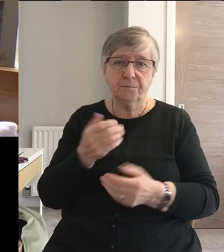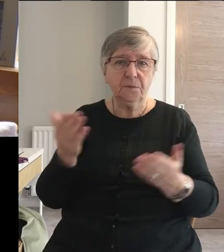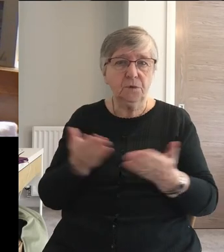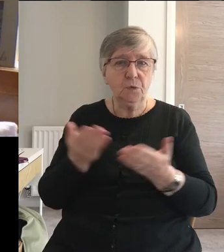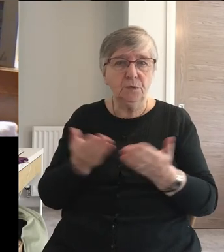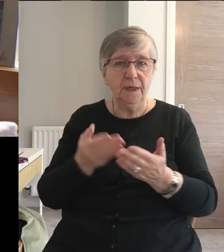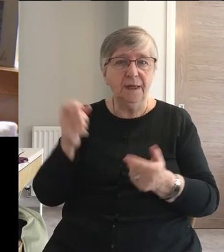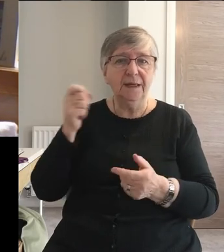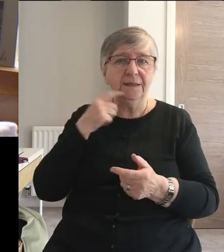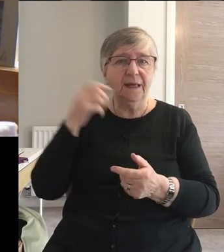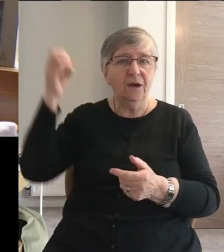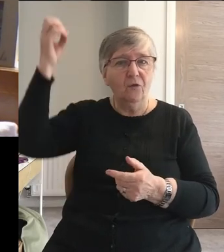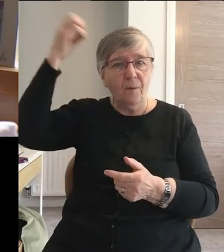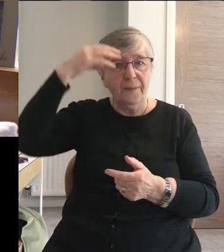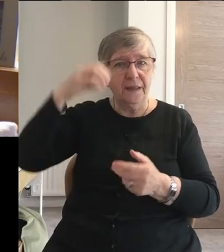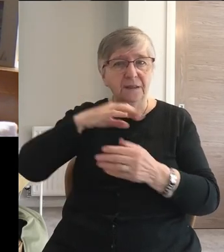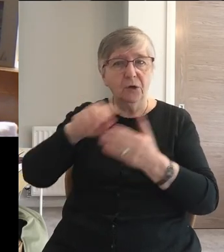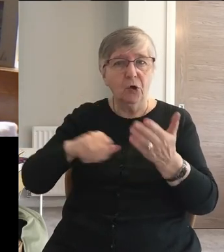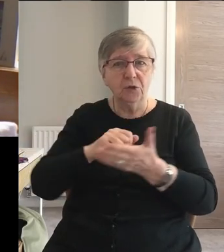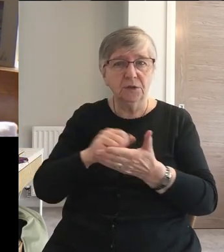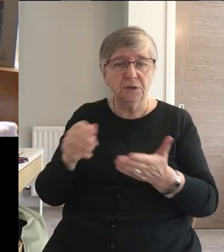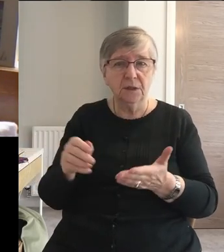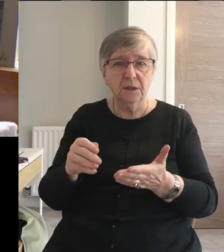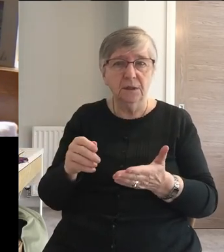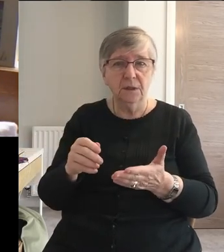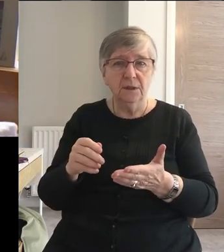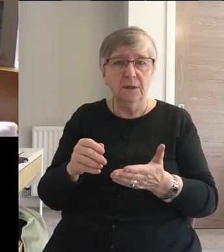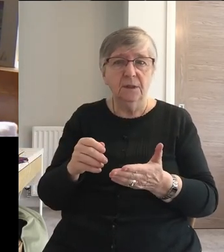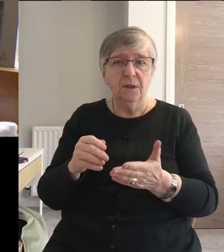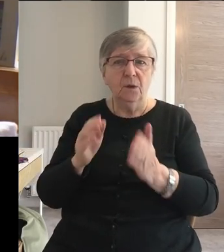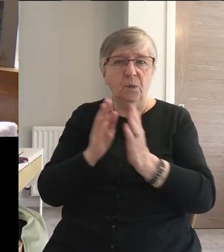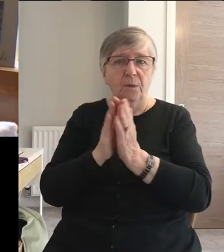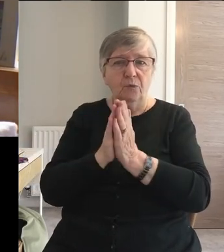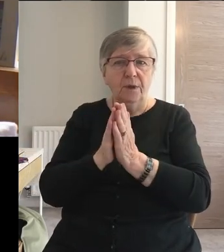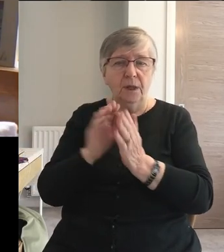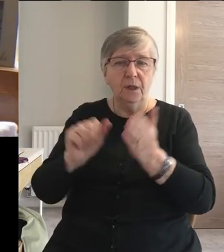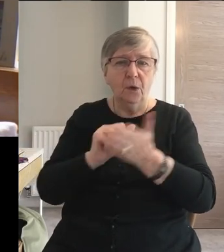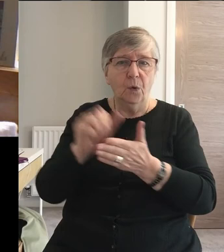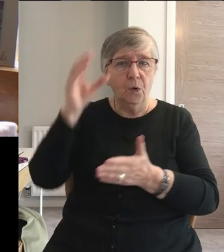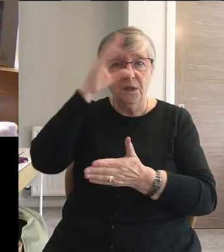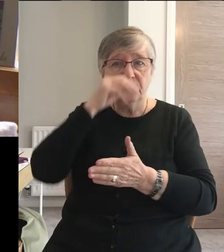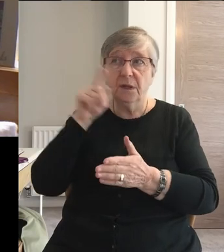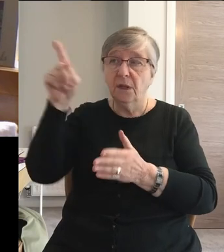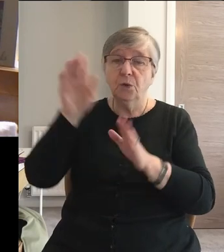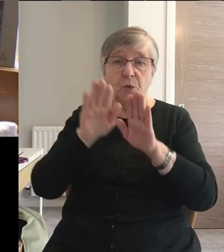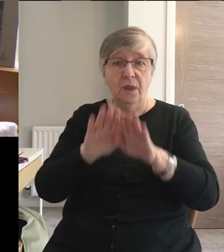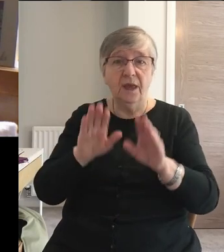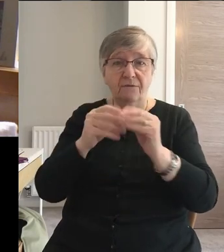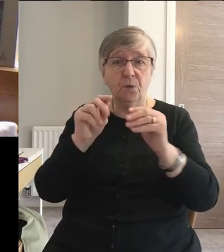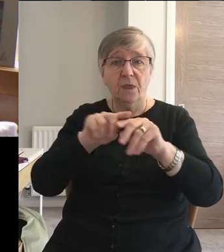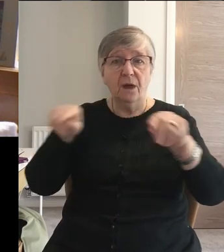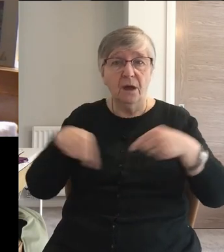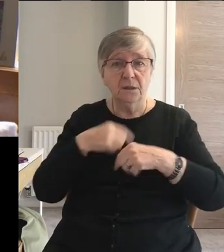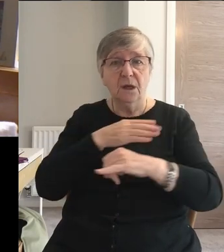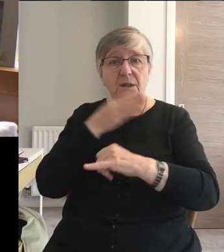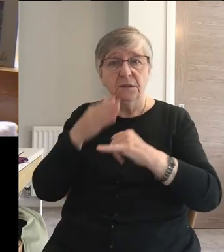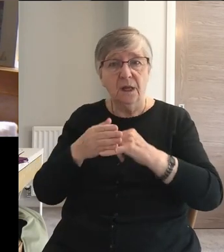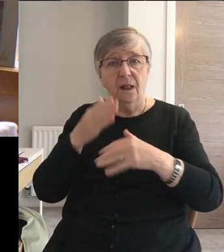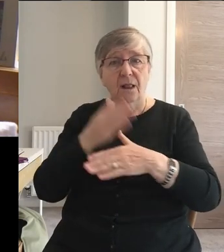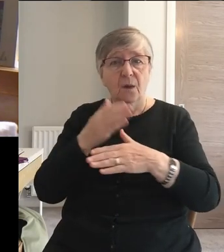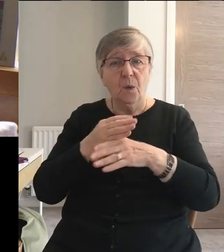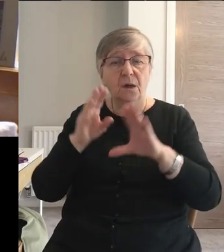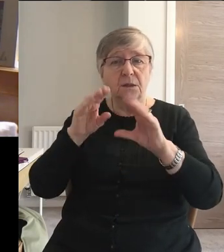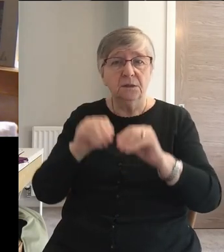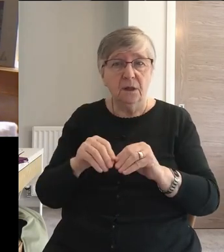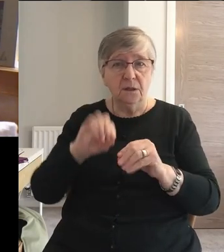Pentecost, this day of the Spirit, we pray that the Spirit, who you left with us here until the work is done, will work